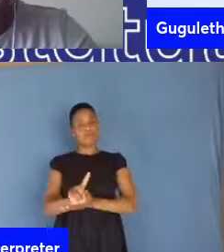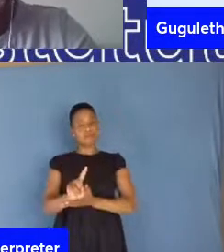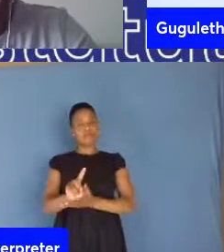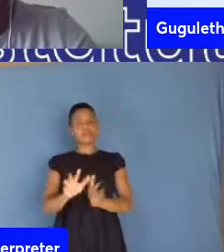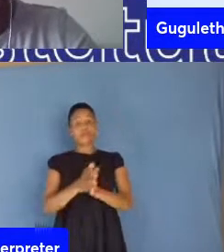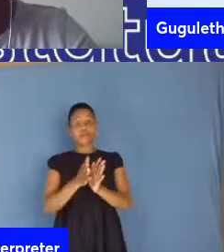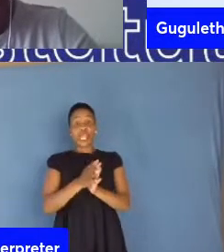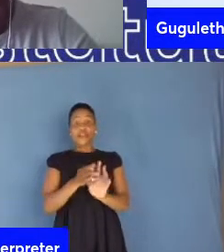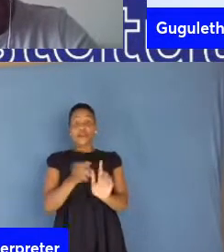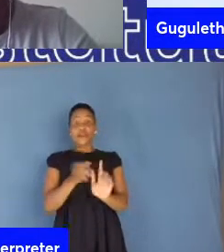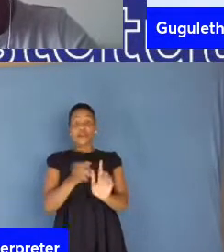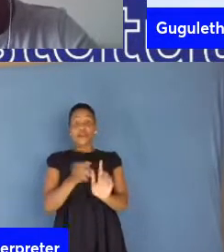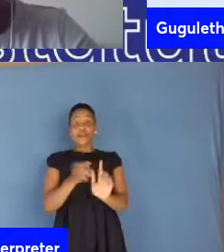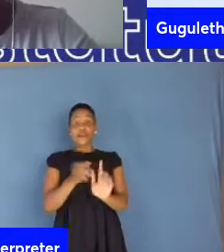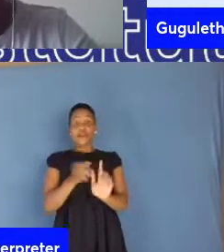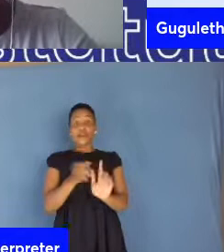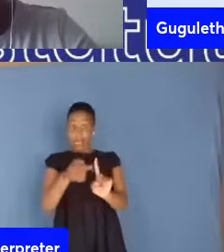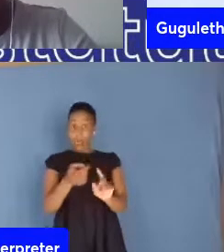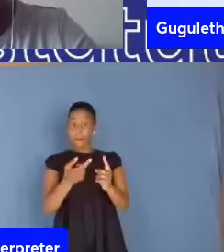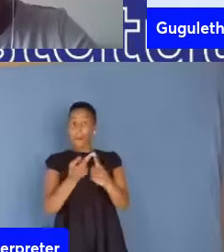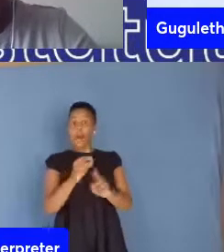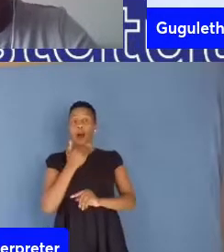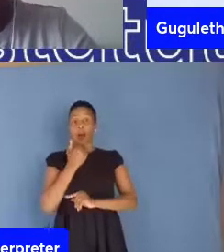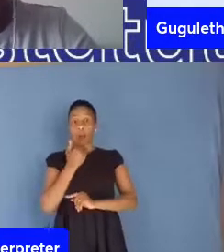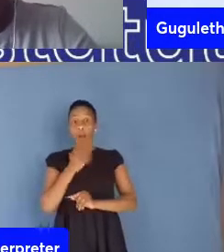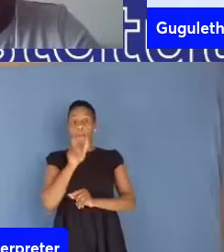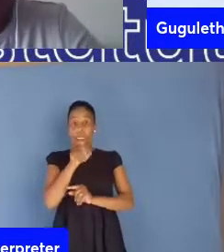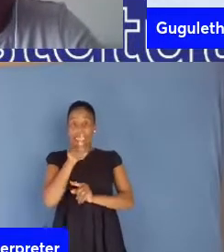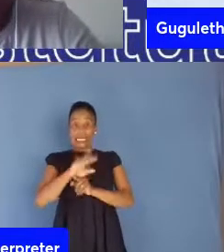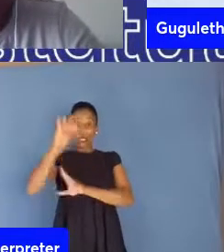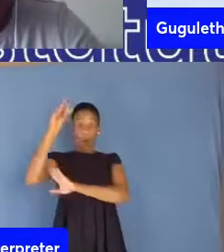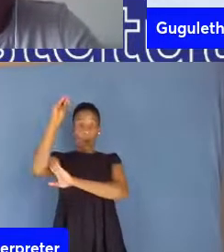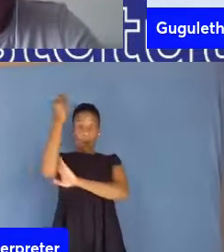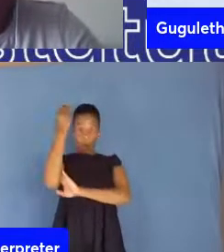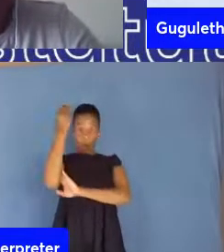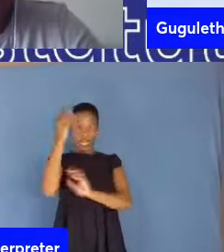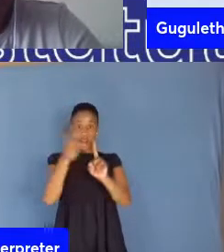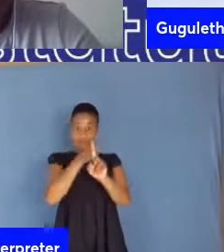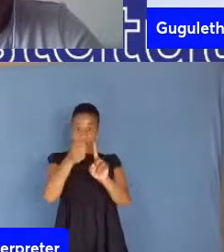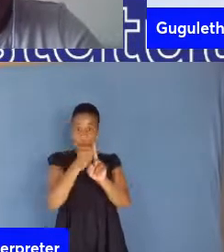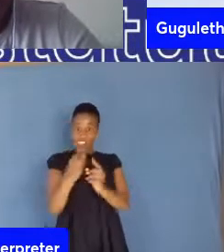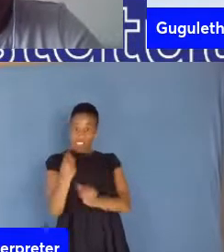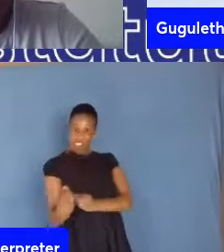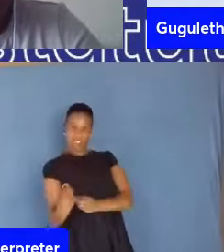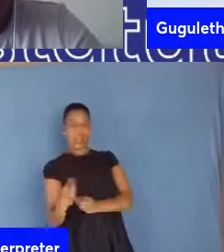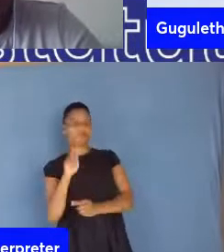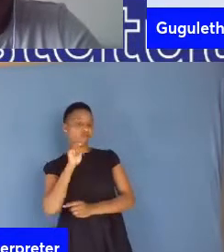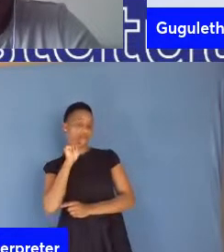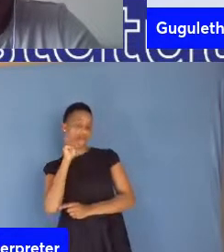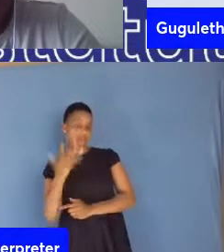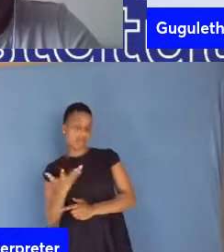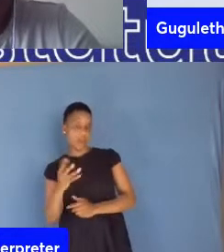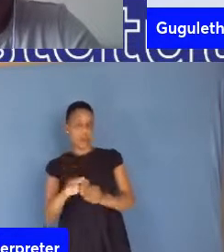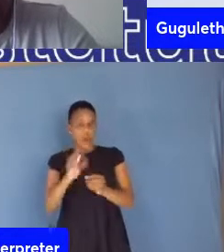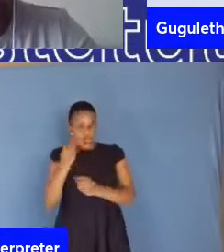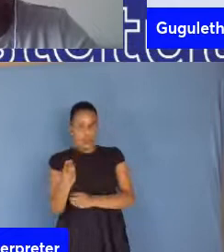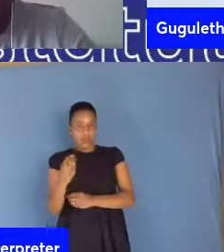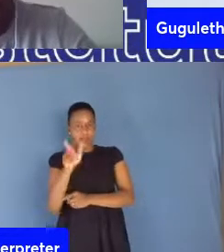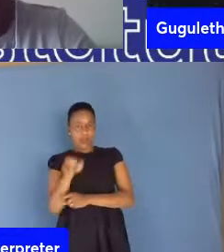in the context of teenage pregnancy, of course. So often the media reports teenage